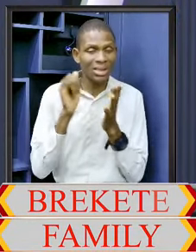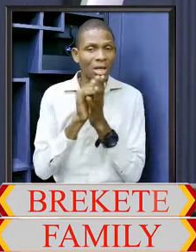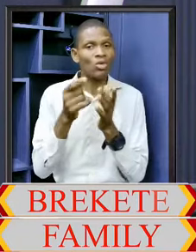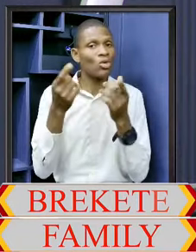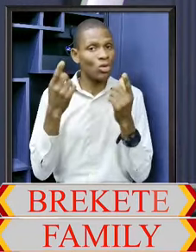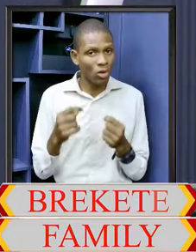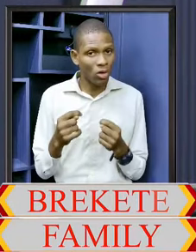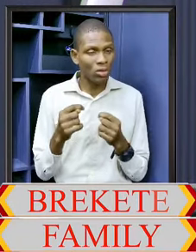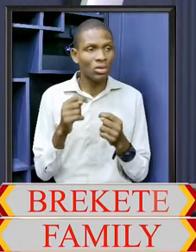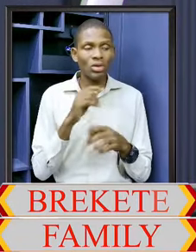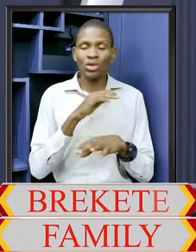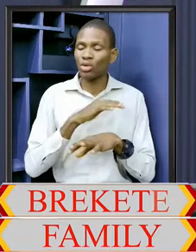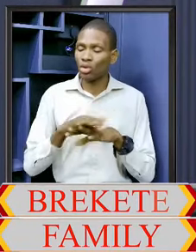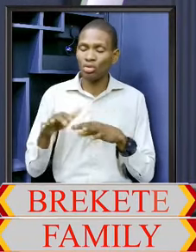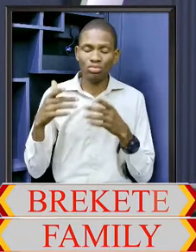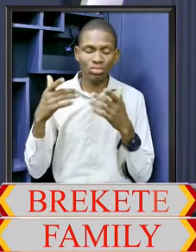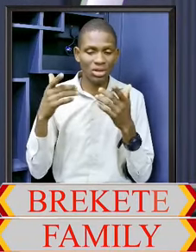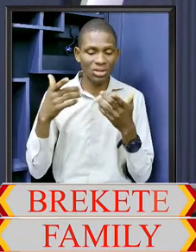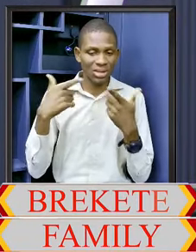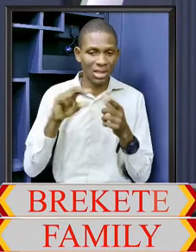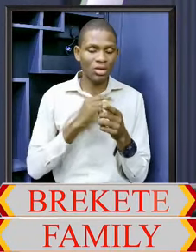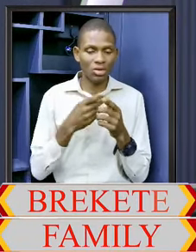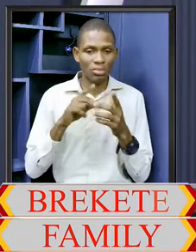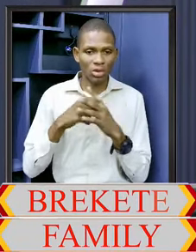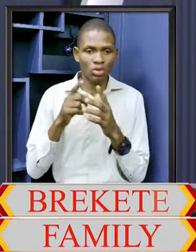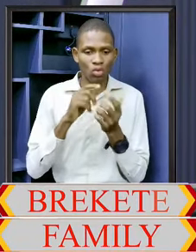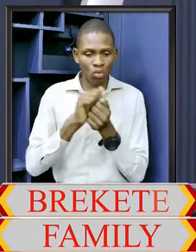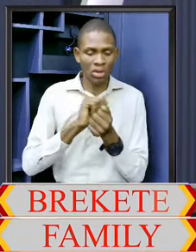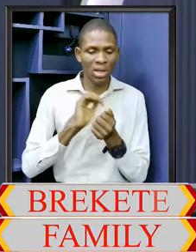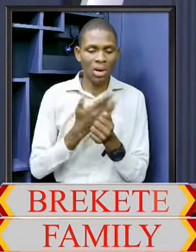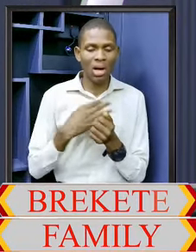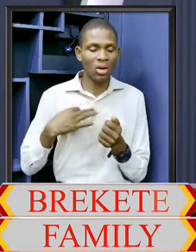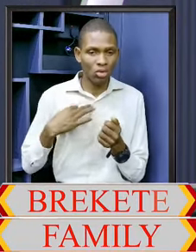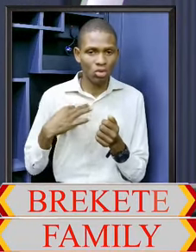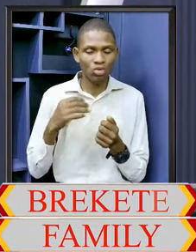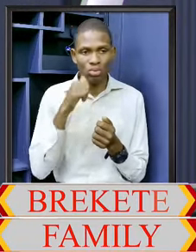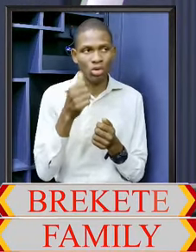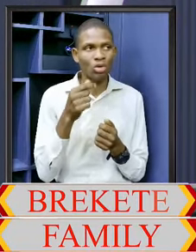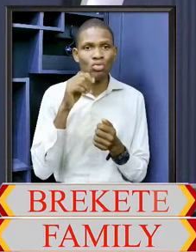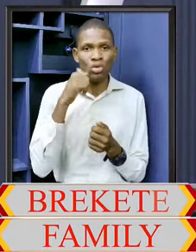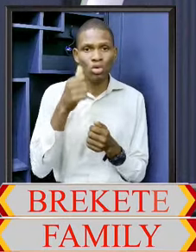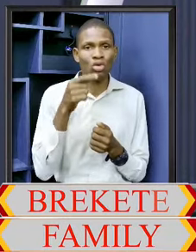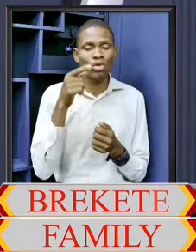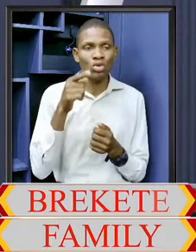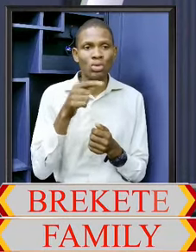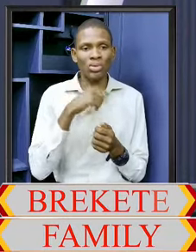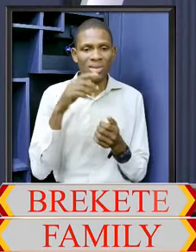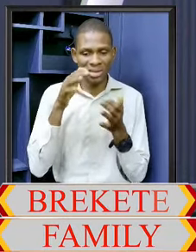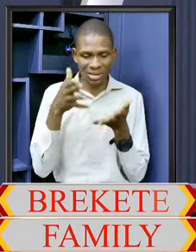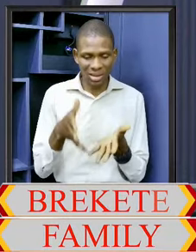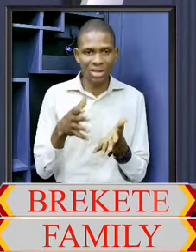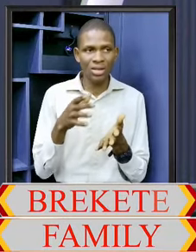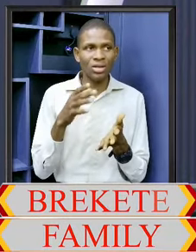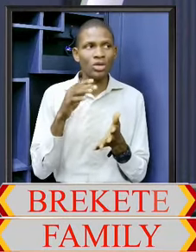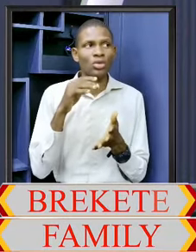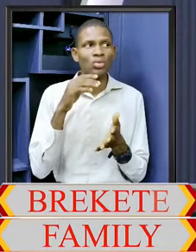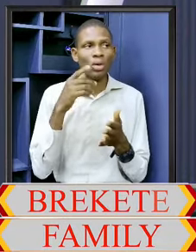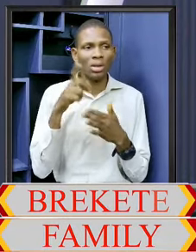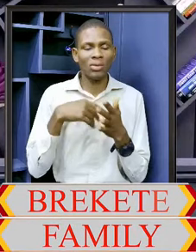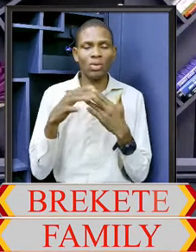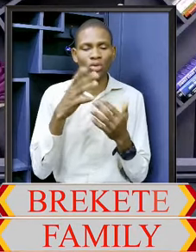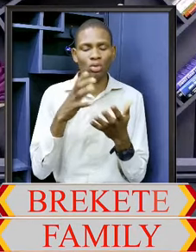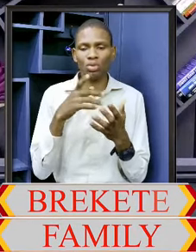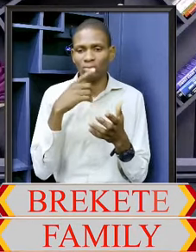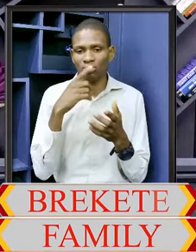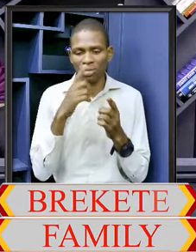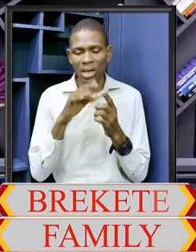Make we know, begin wash our clothes outside. Tomorrow, we go stay. You go get space. The thing where you want talk, you go talk am.